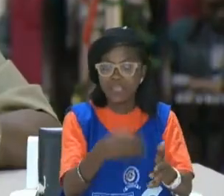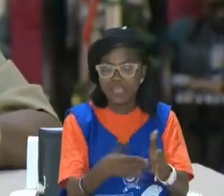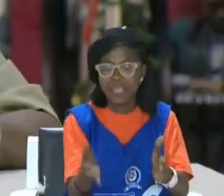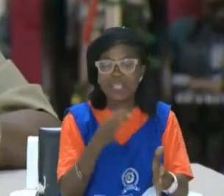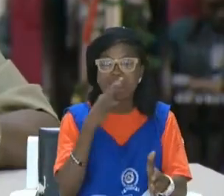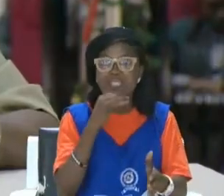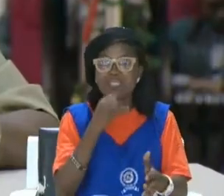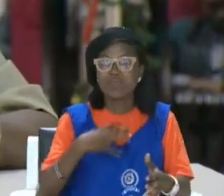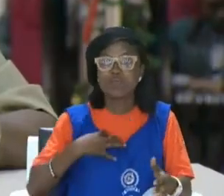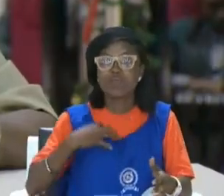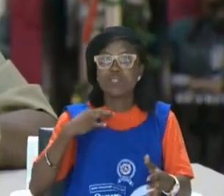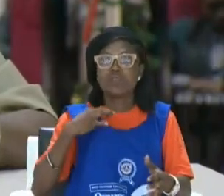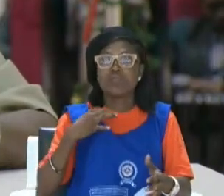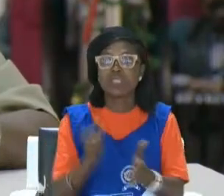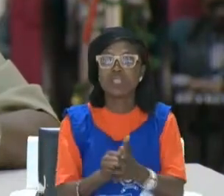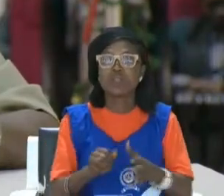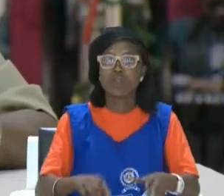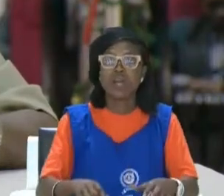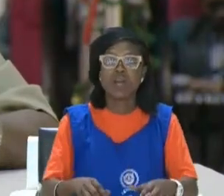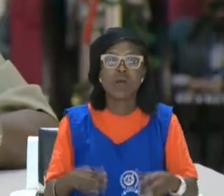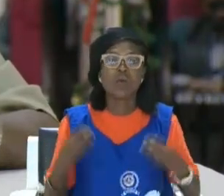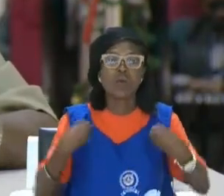because we won't need that dress in heaven.